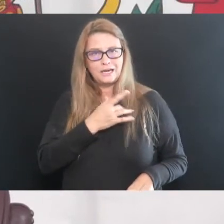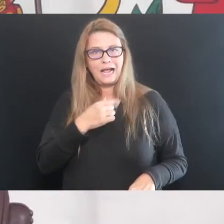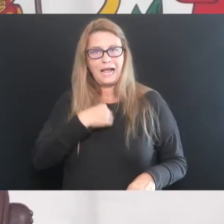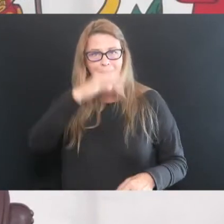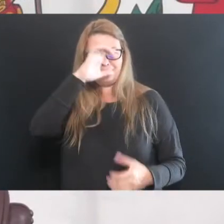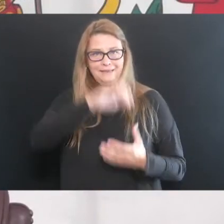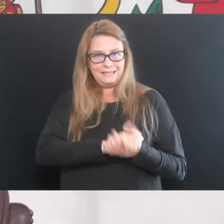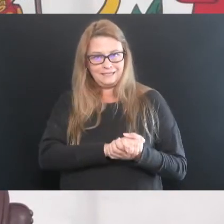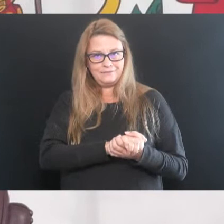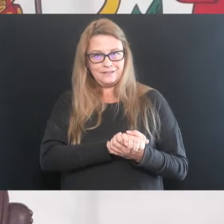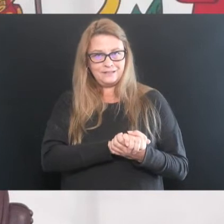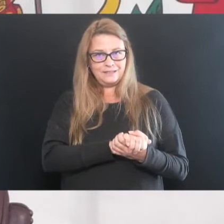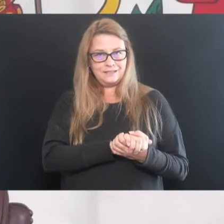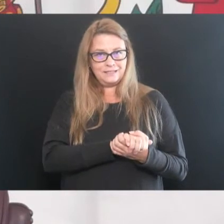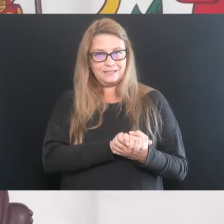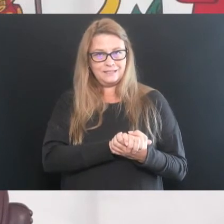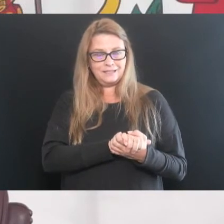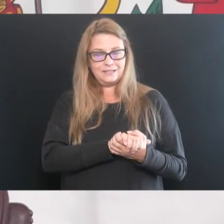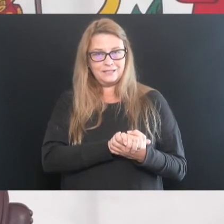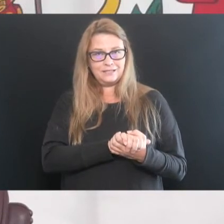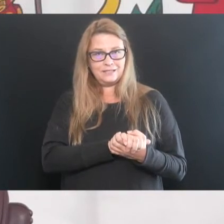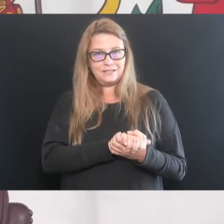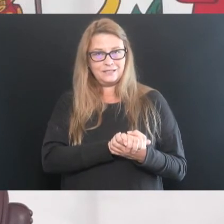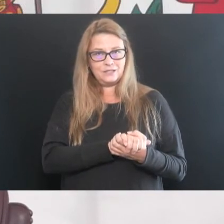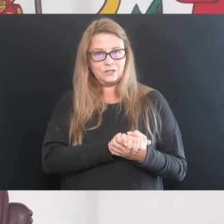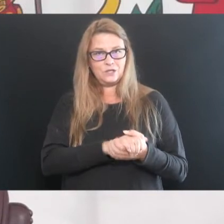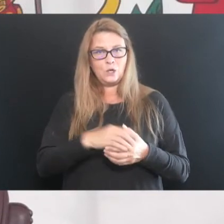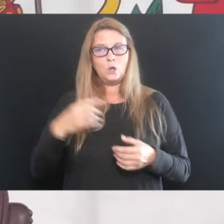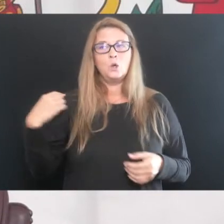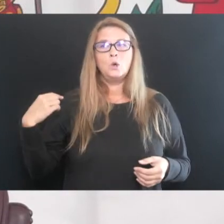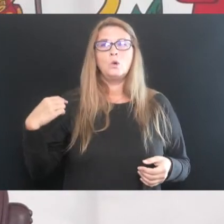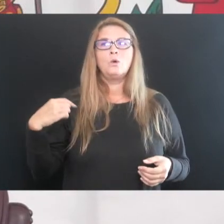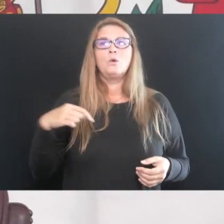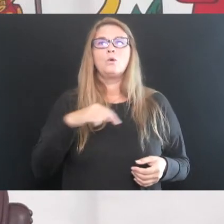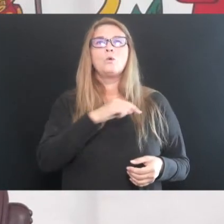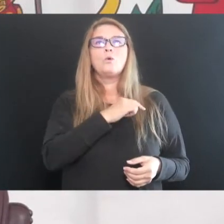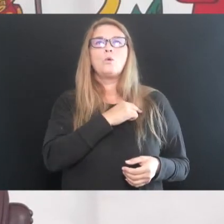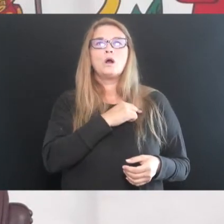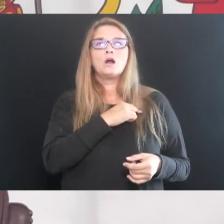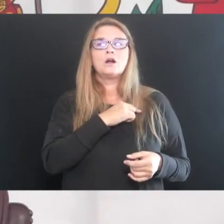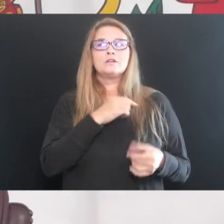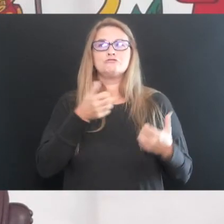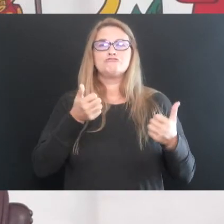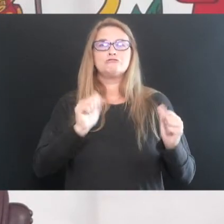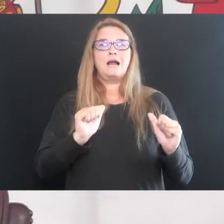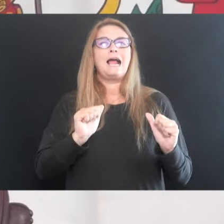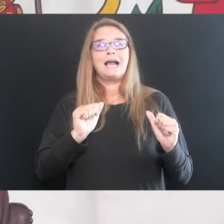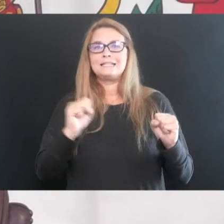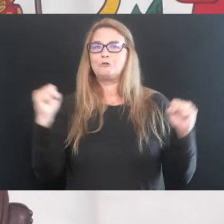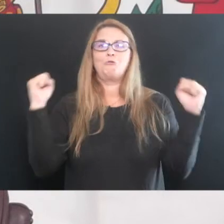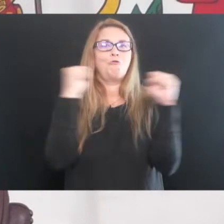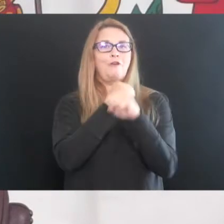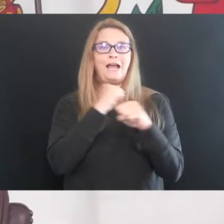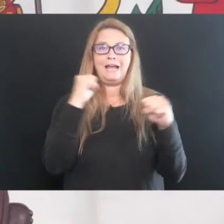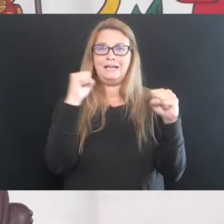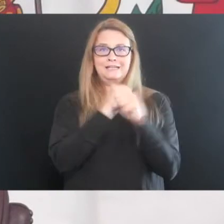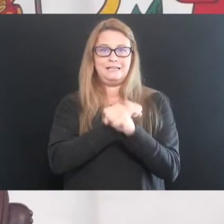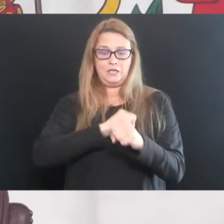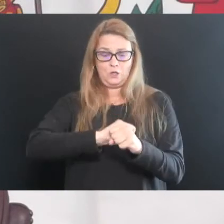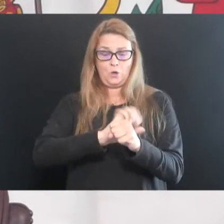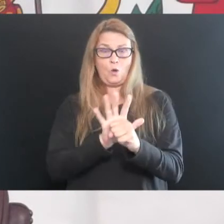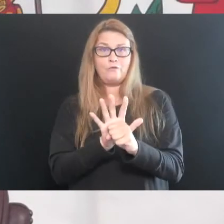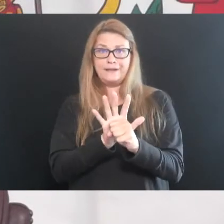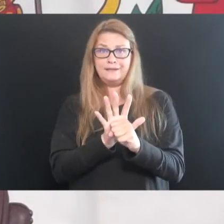believe that we're combating this terrible killer to the very best of all of our